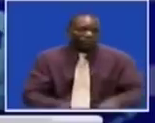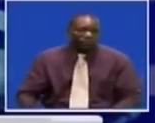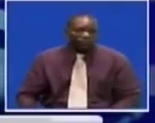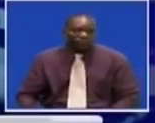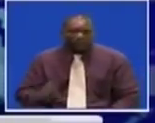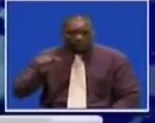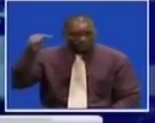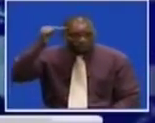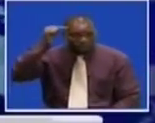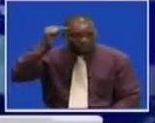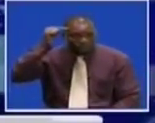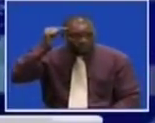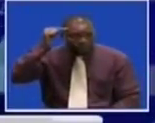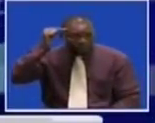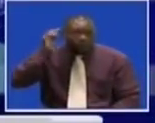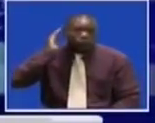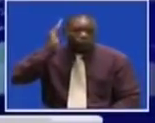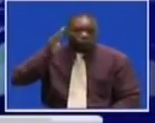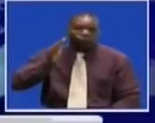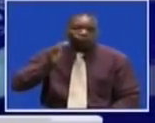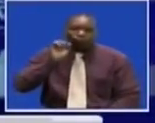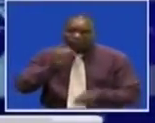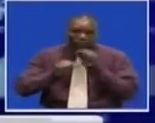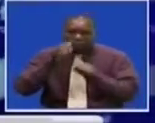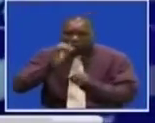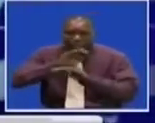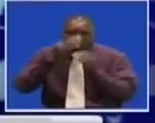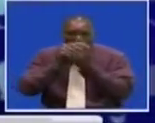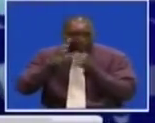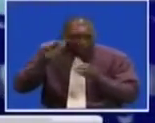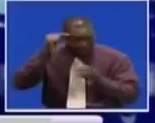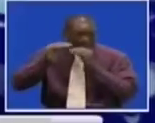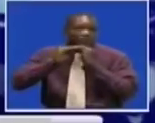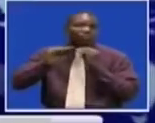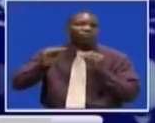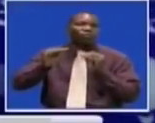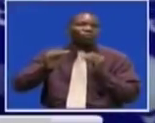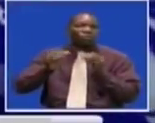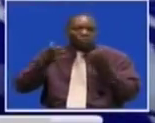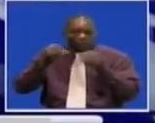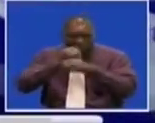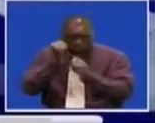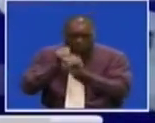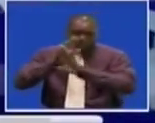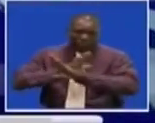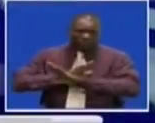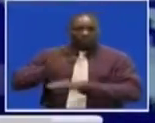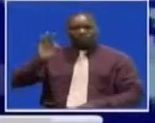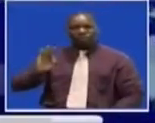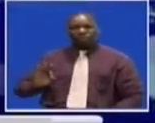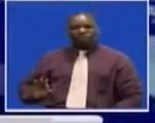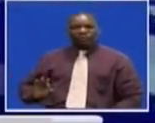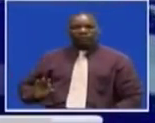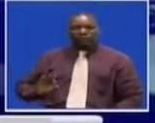Government says it will not relent in fighting corruption at all levels of governance in order to make Zambians benefit from